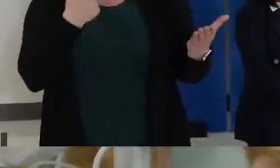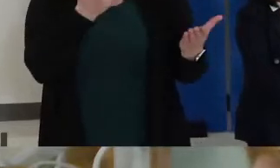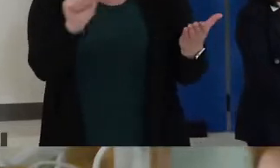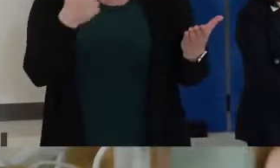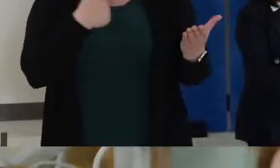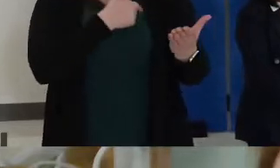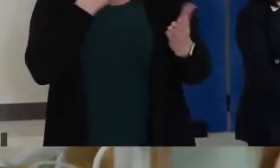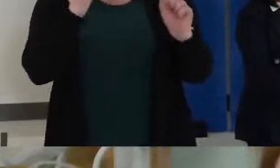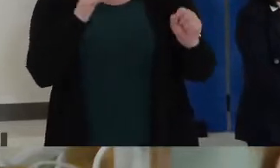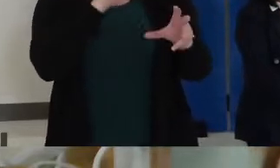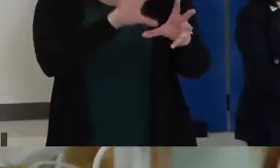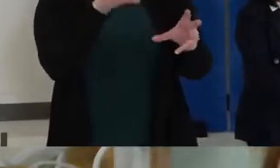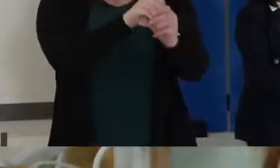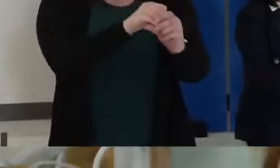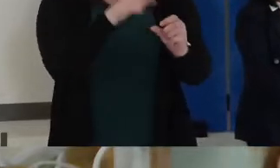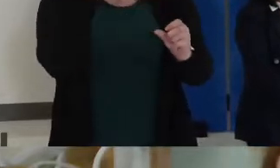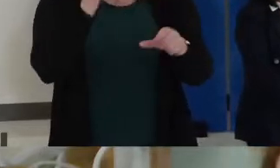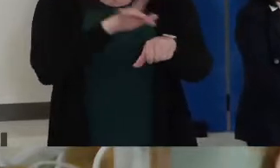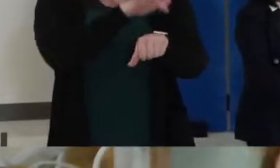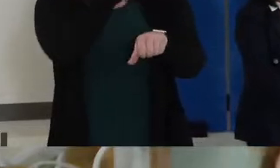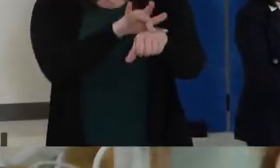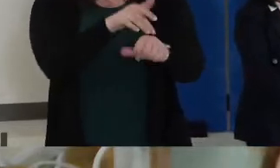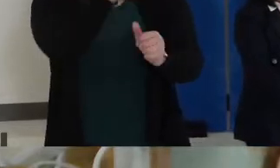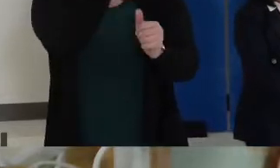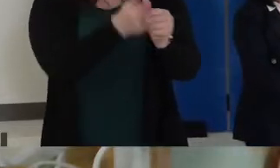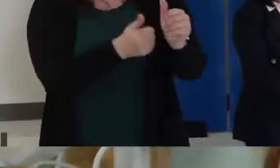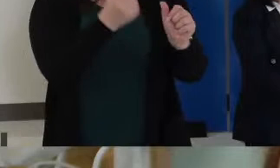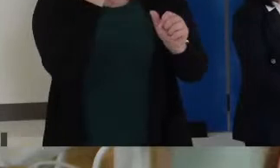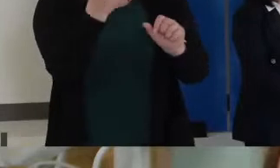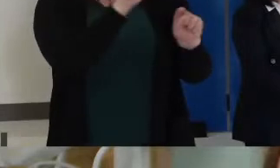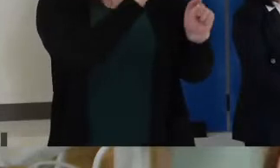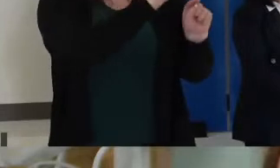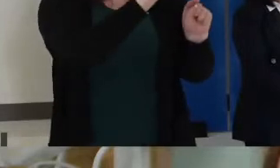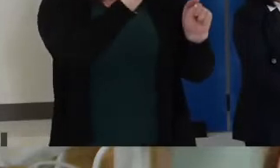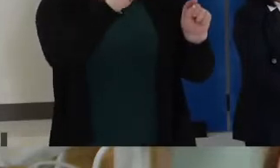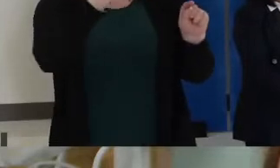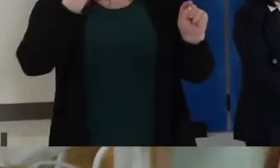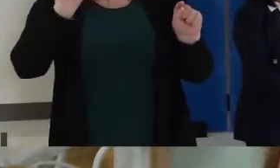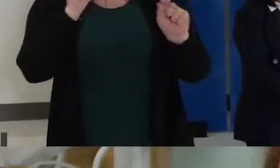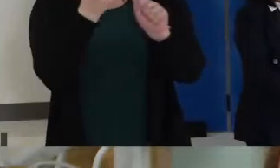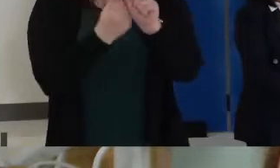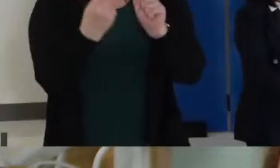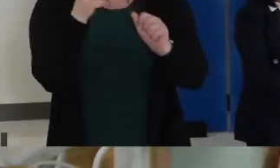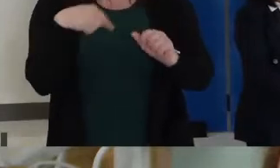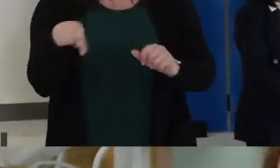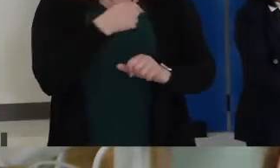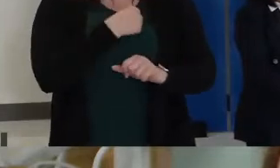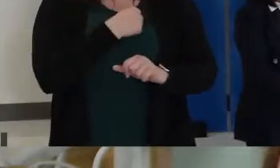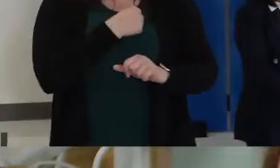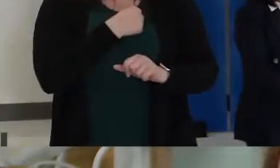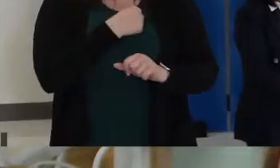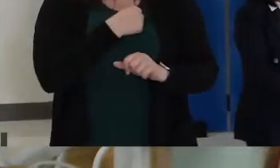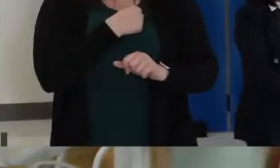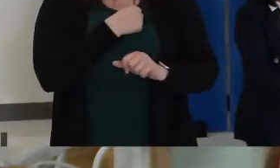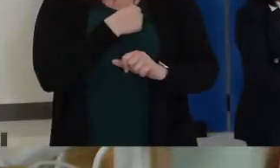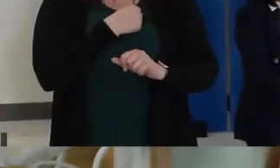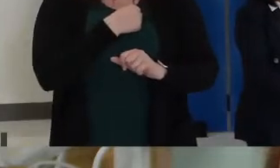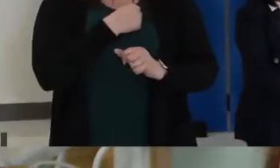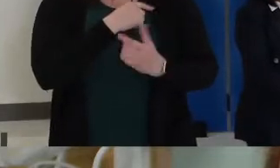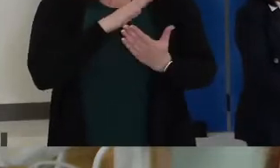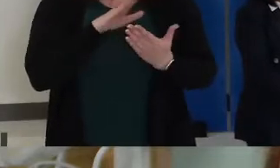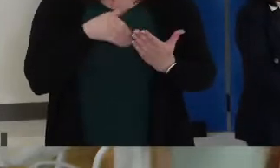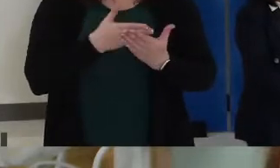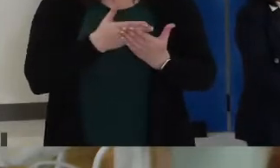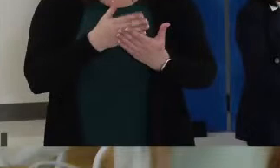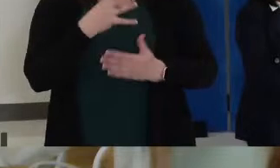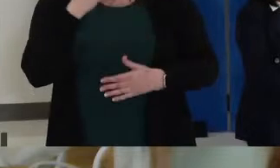be involved in, because this touches every single one of you, every single one of us. There's not a human being